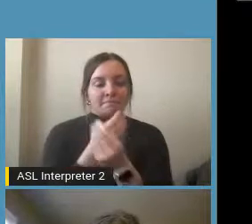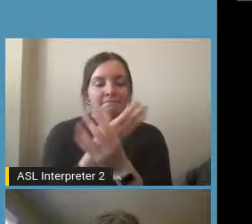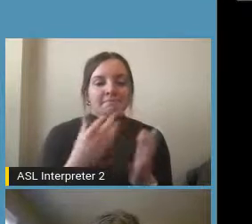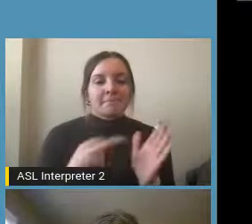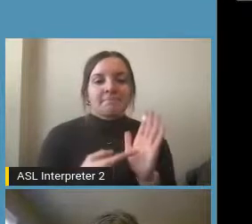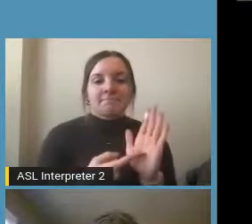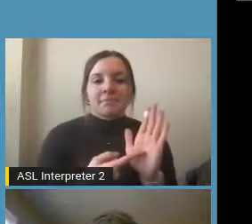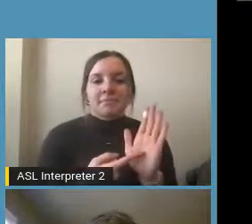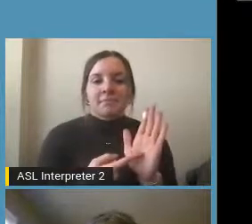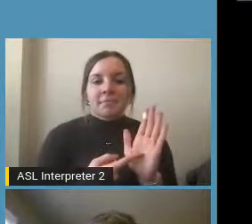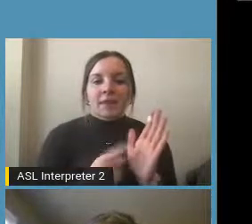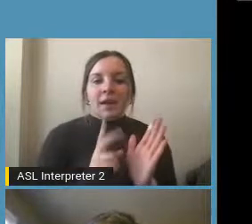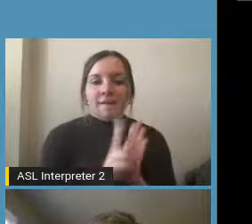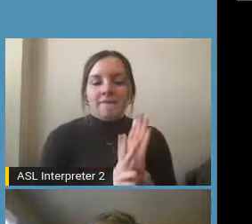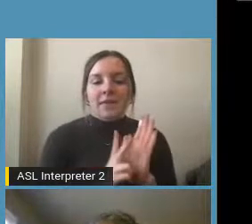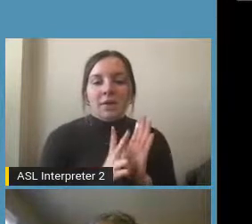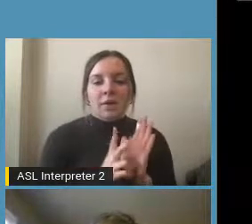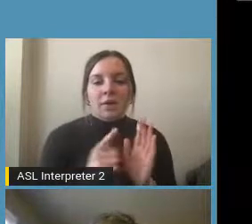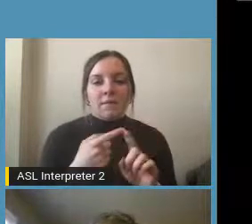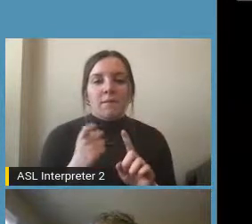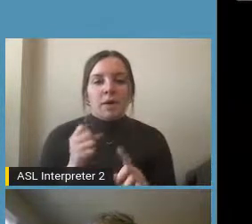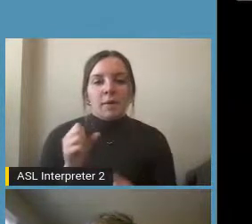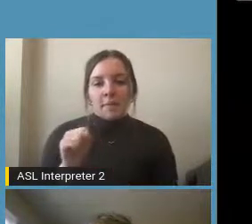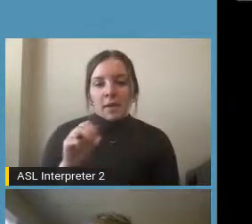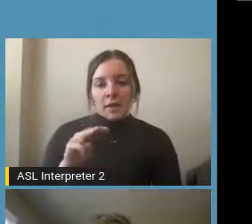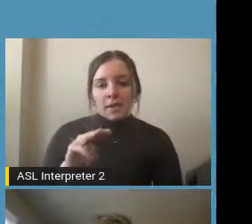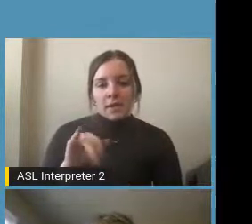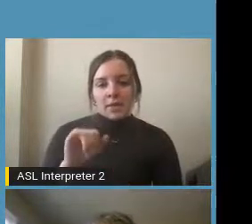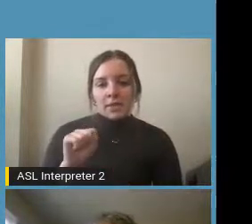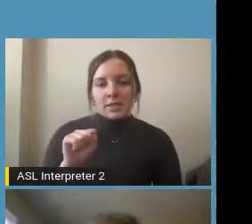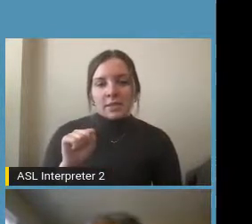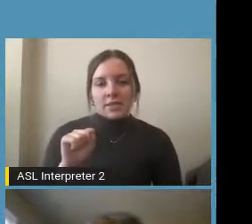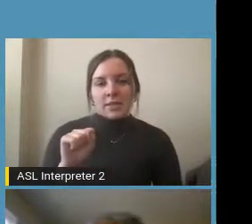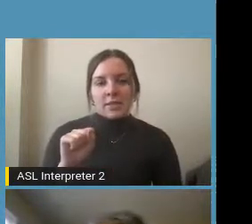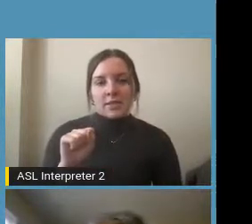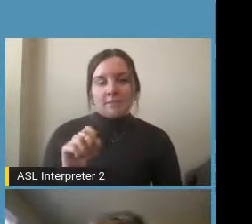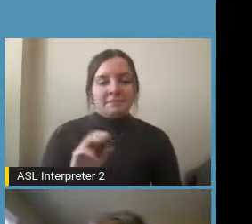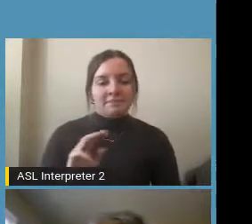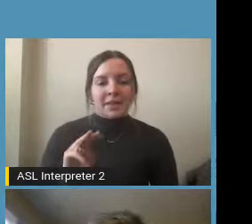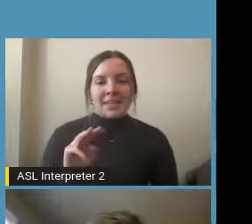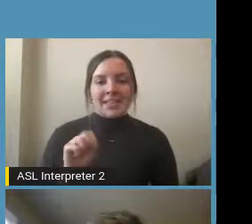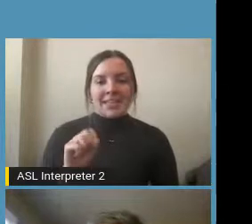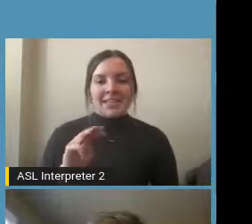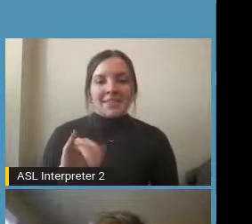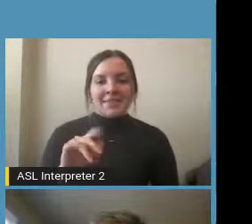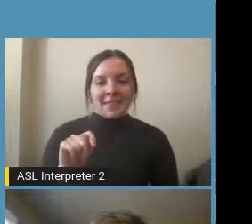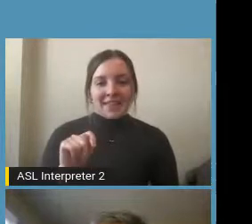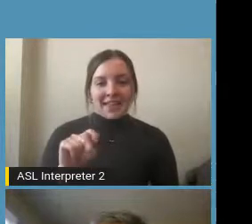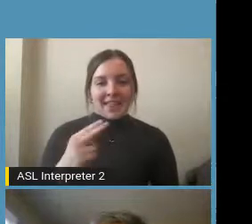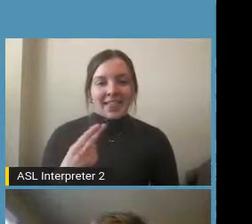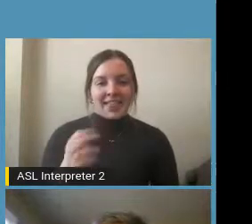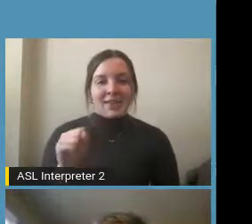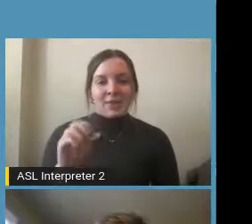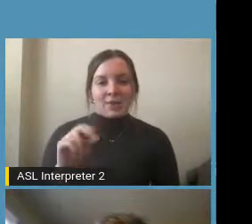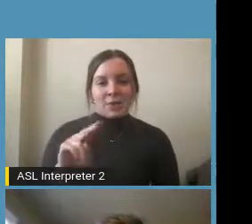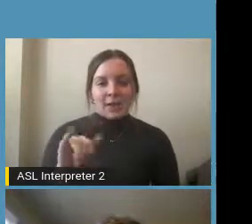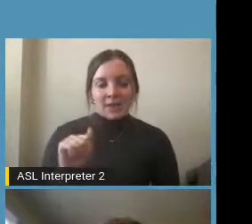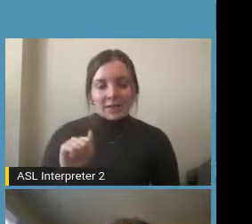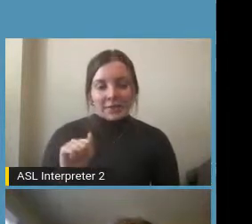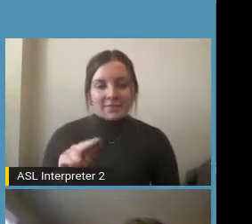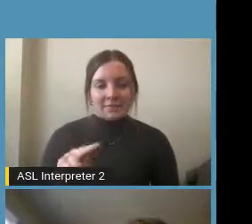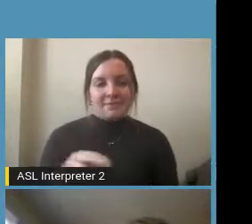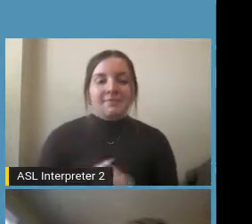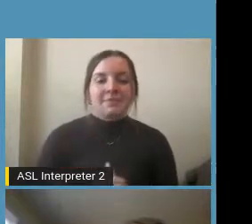can. Well, maybe I will. Well, I'll show you this. This is the